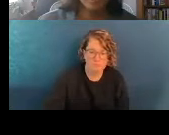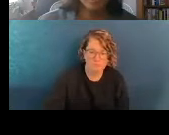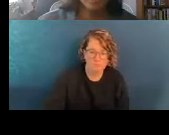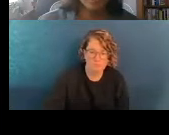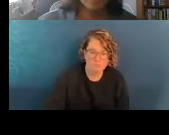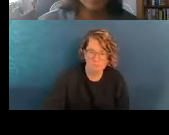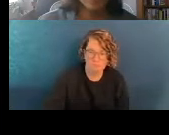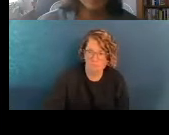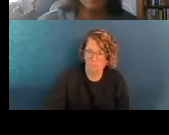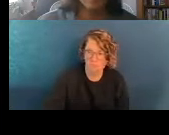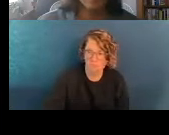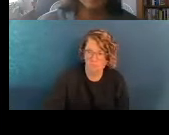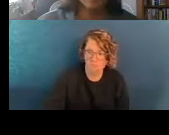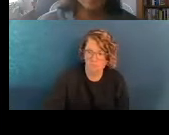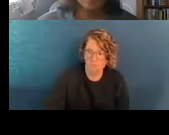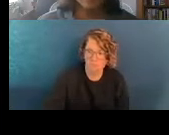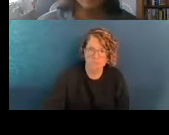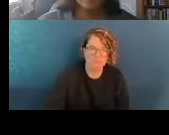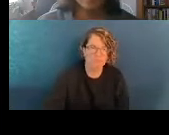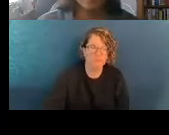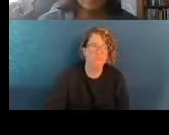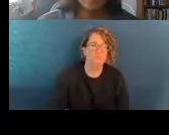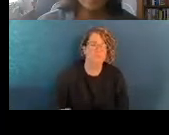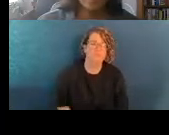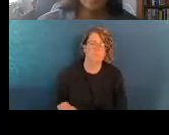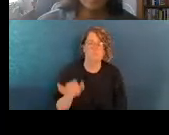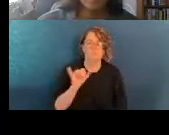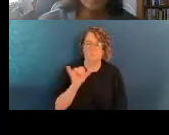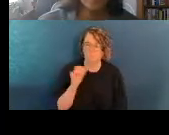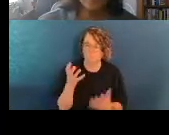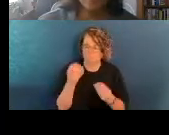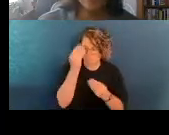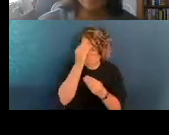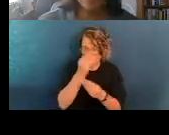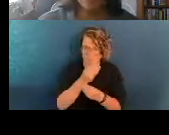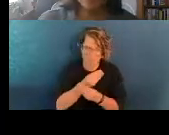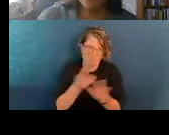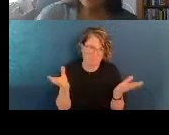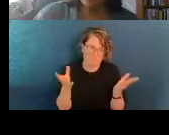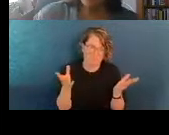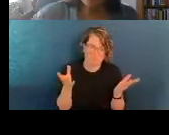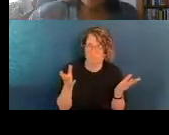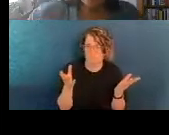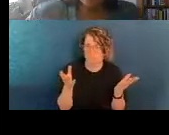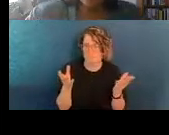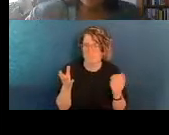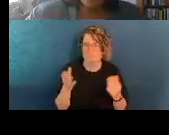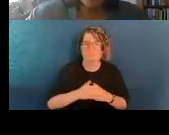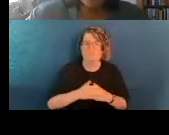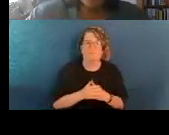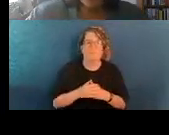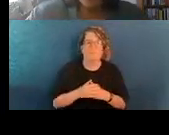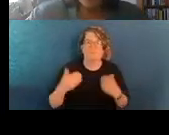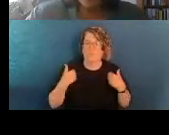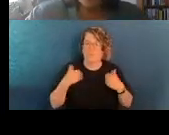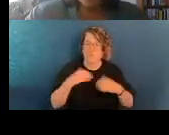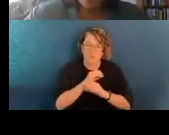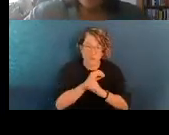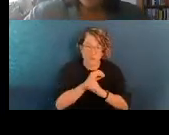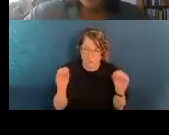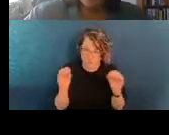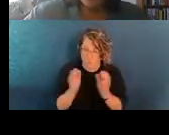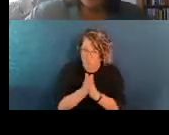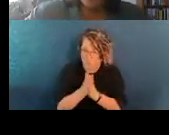So I just wanted to share, just as a quick disclosure statement, I have no commercial interests